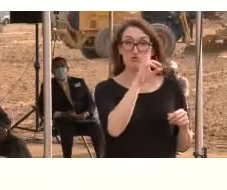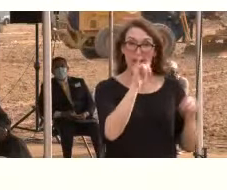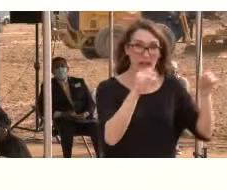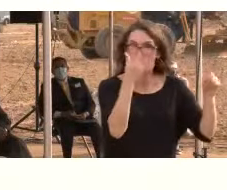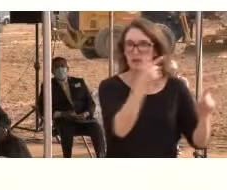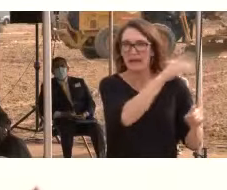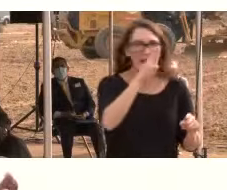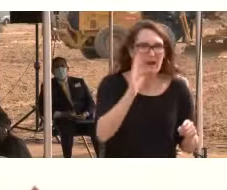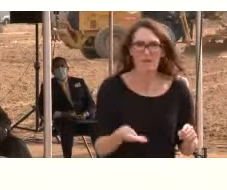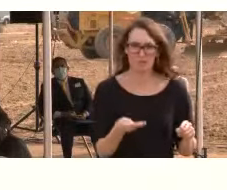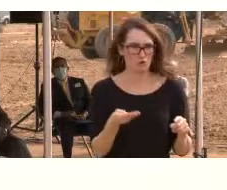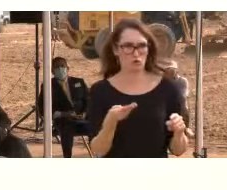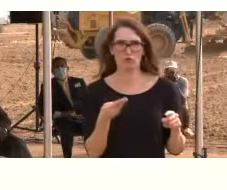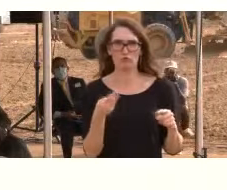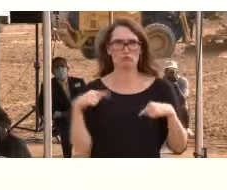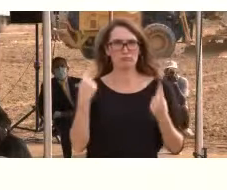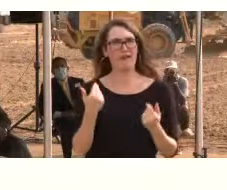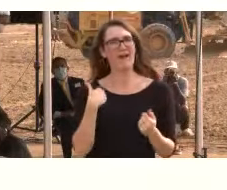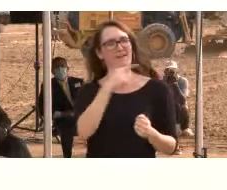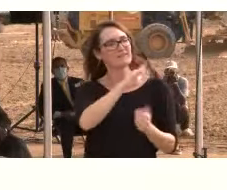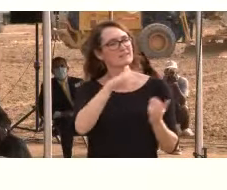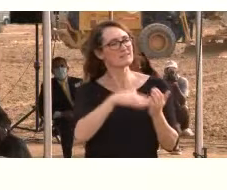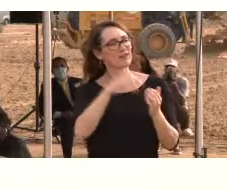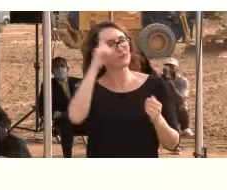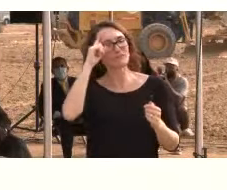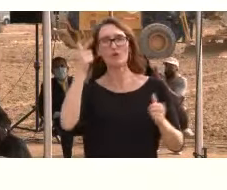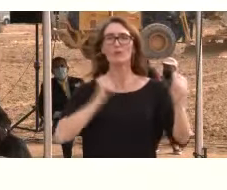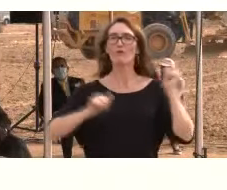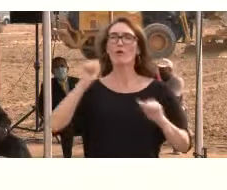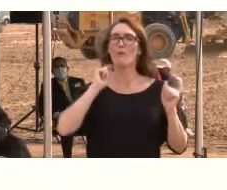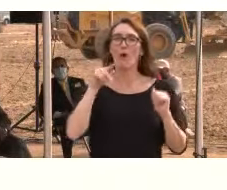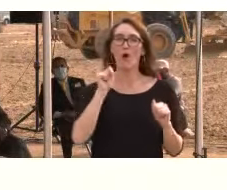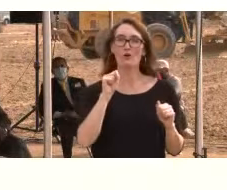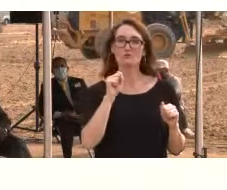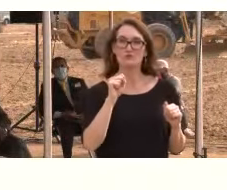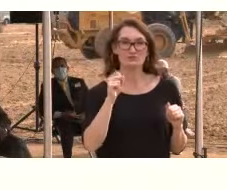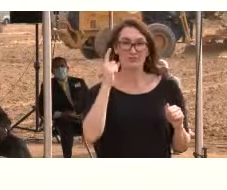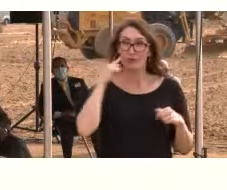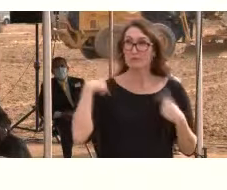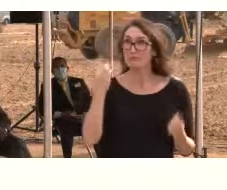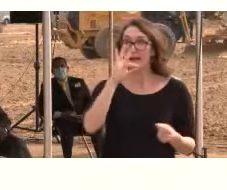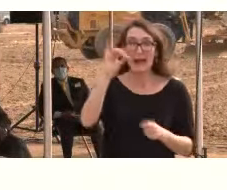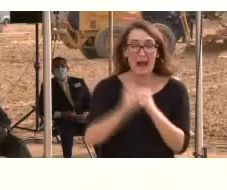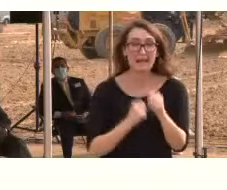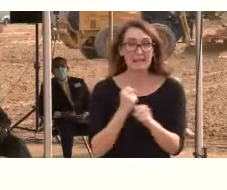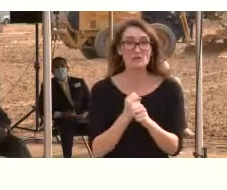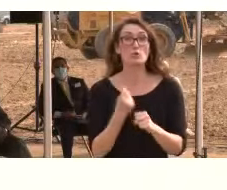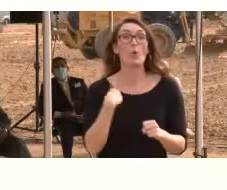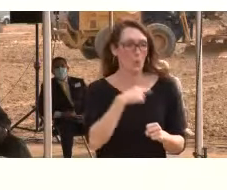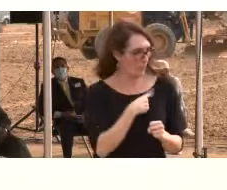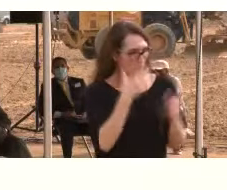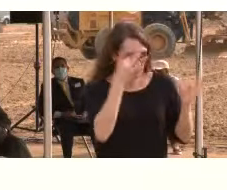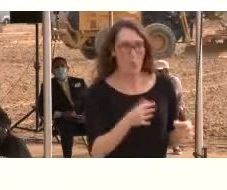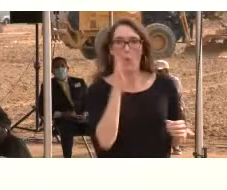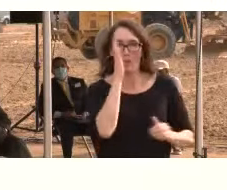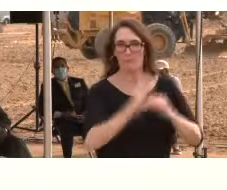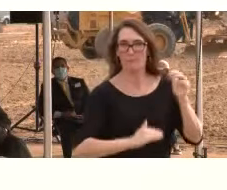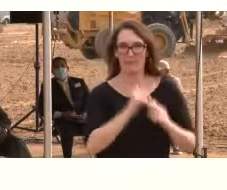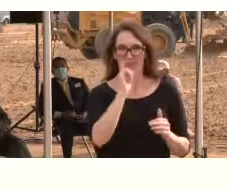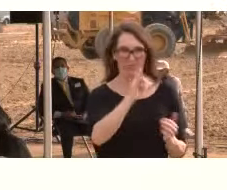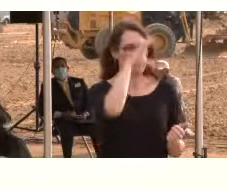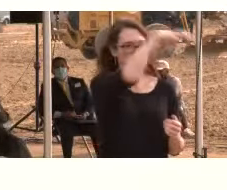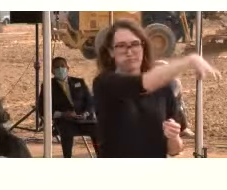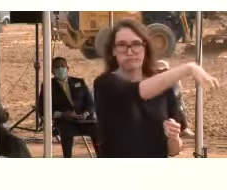never had a Center for Fine and Performing Arts for people to go to for 90 years, and we are going to build that Center for Fine and Performing